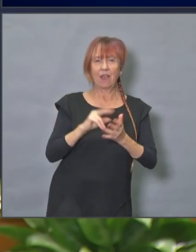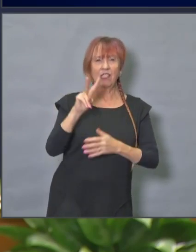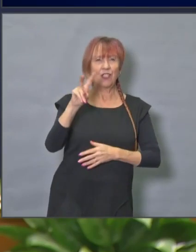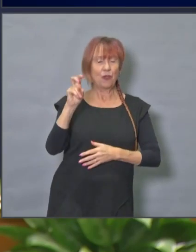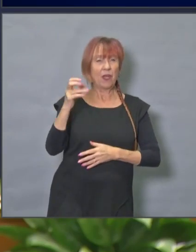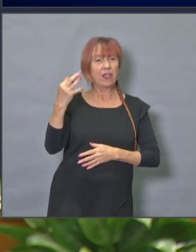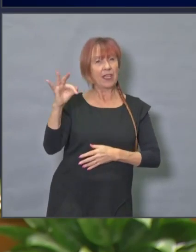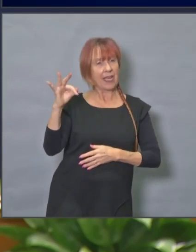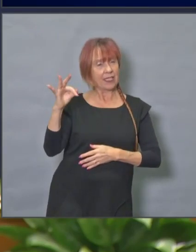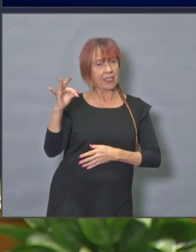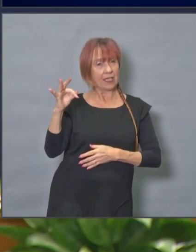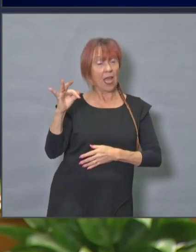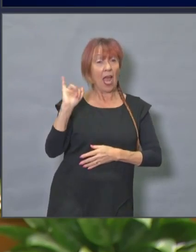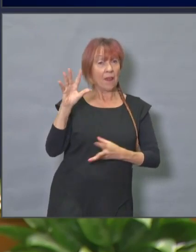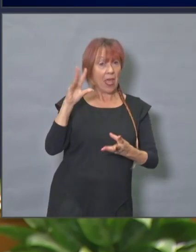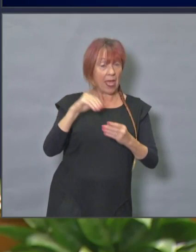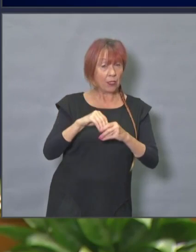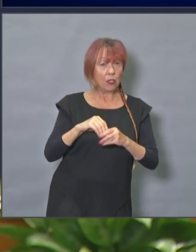17,219, and this includes